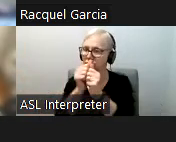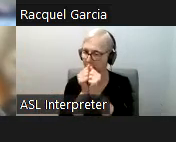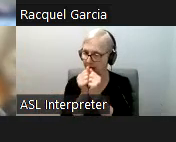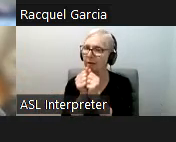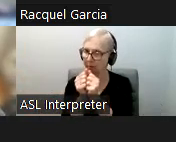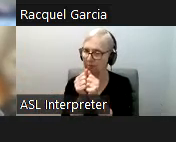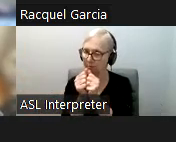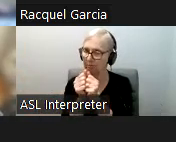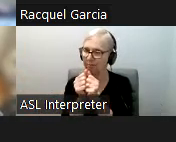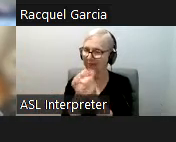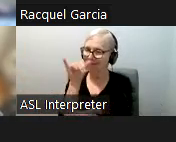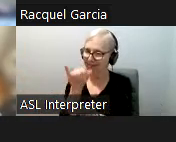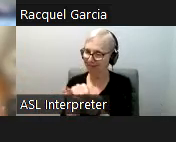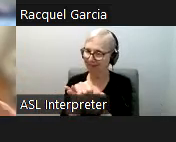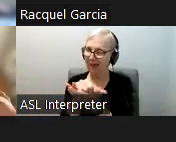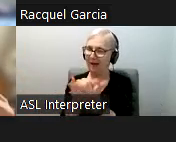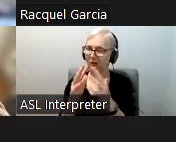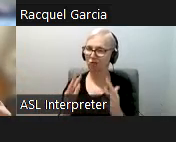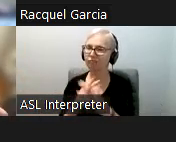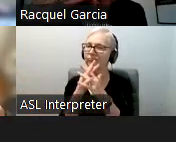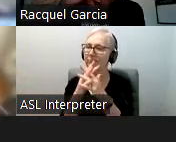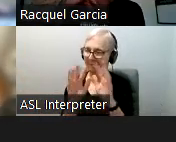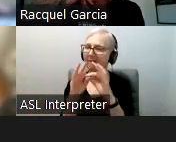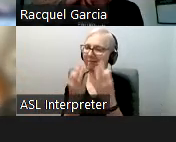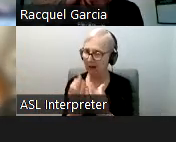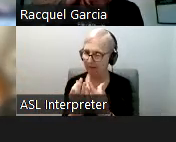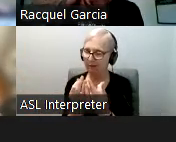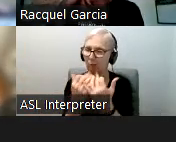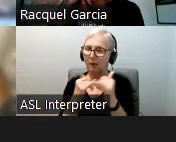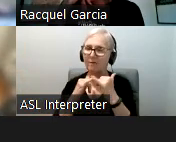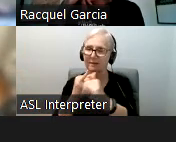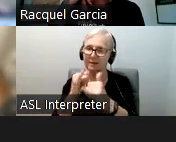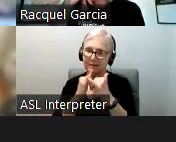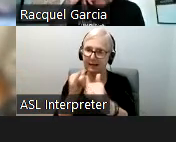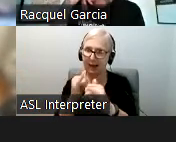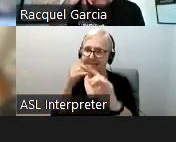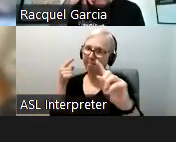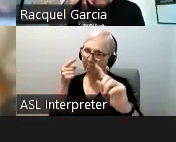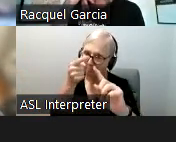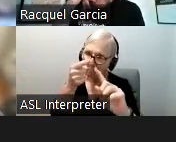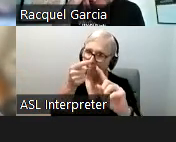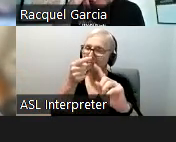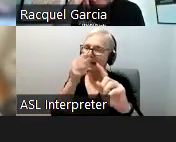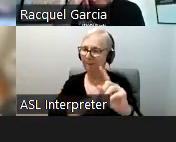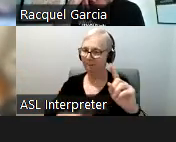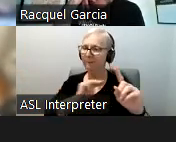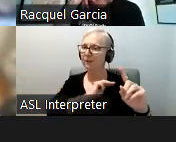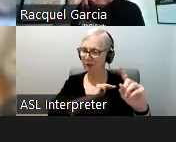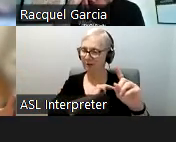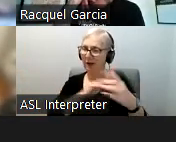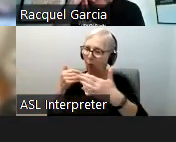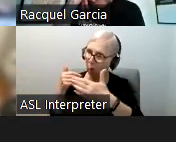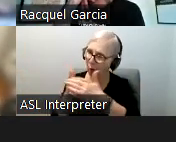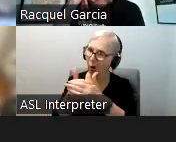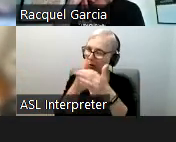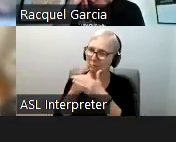what creates that family, is because we all have the same passion, the same mission, and it brings us closer together. And